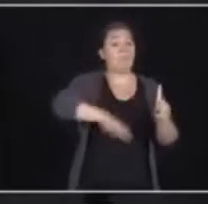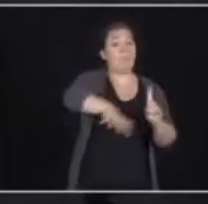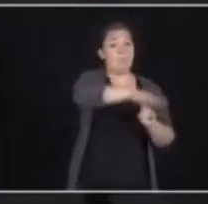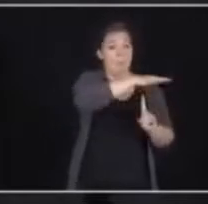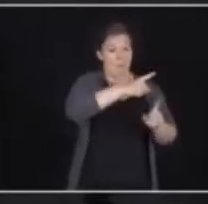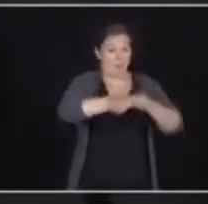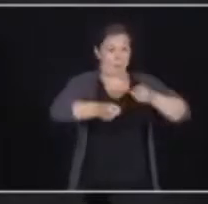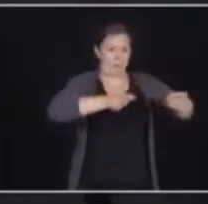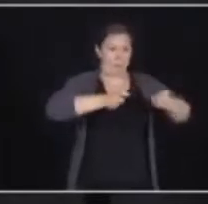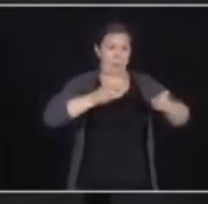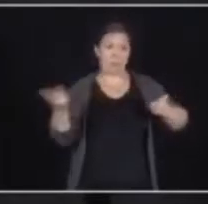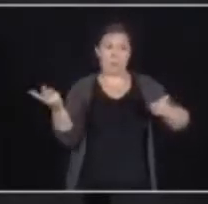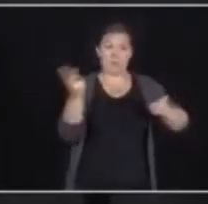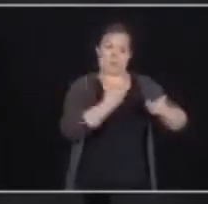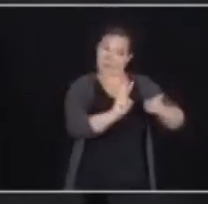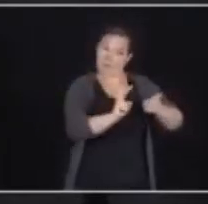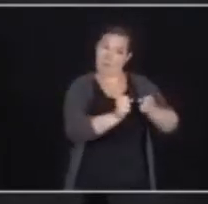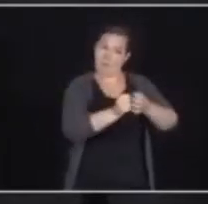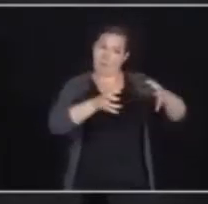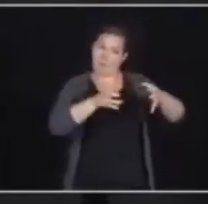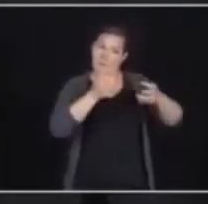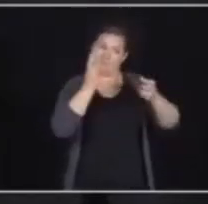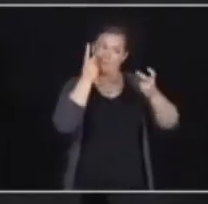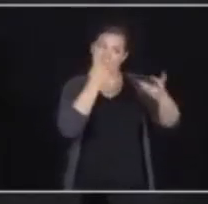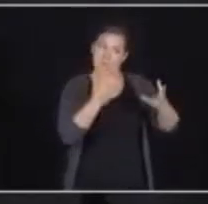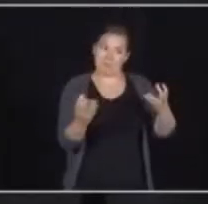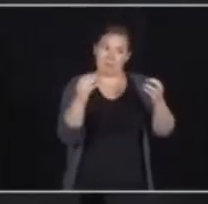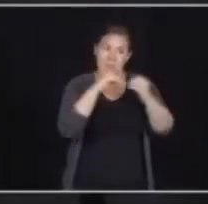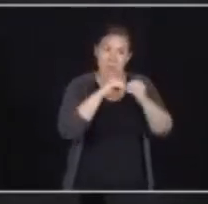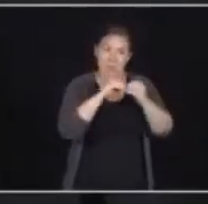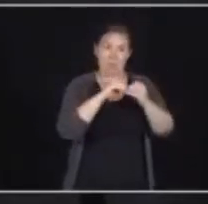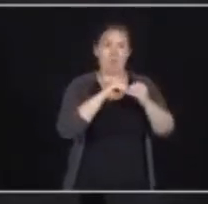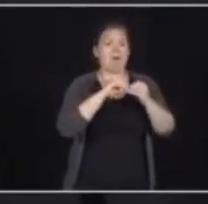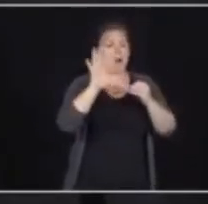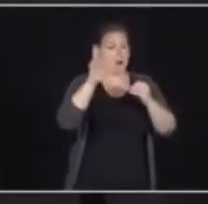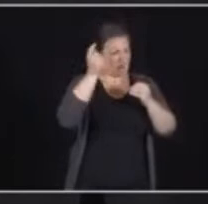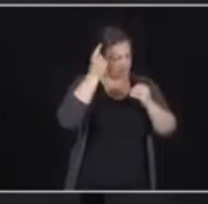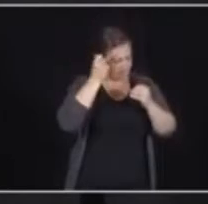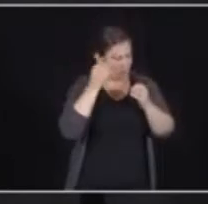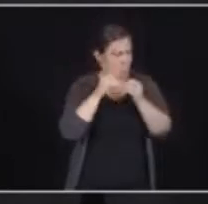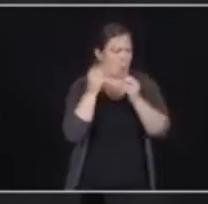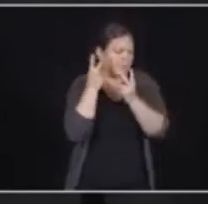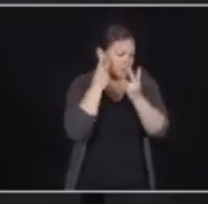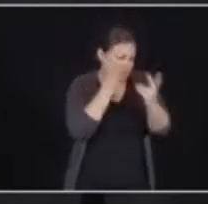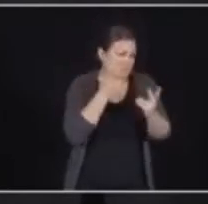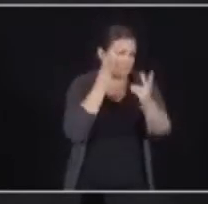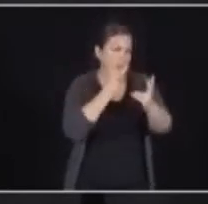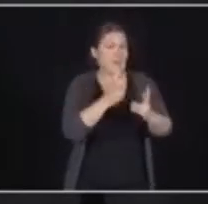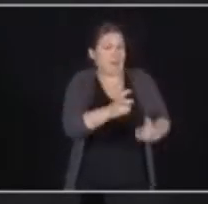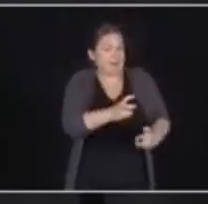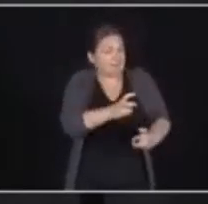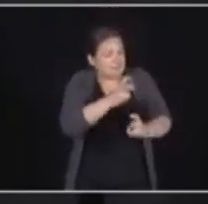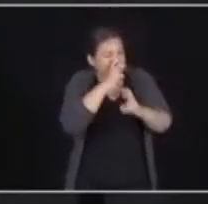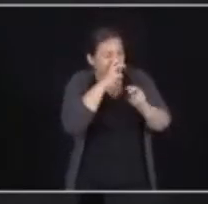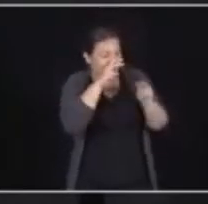their residents and loved ones in long-term care. So this is a process that we will be vigilant with and we'll be monitoring.